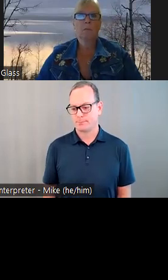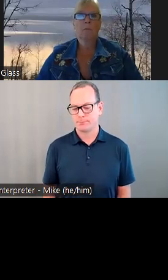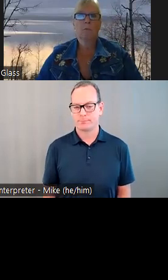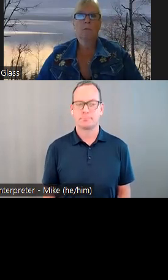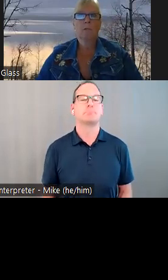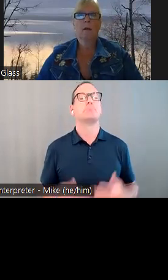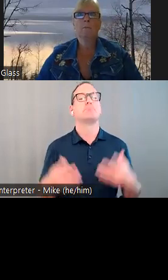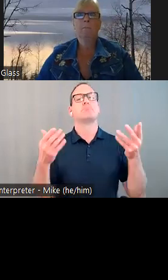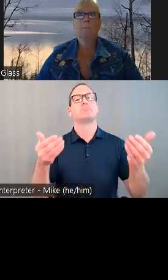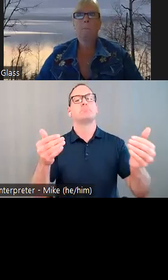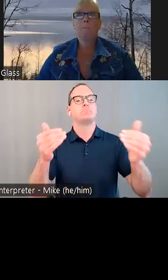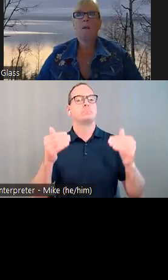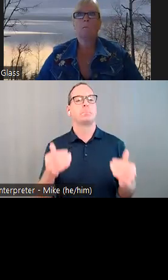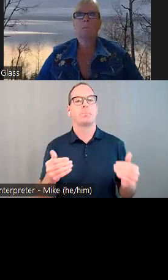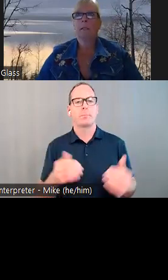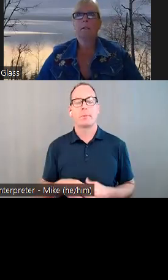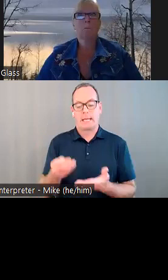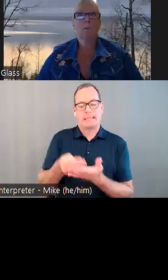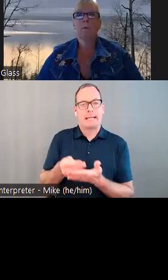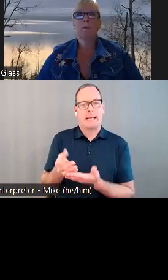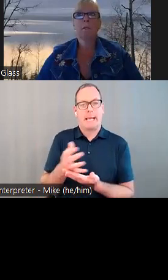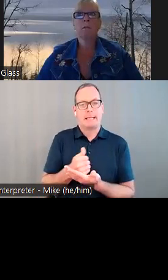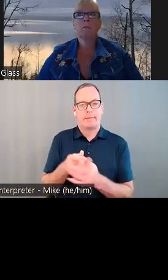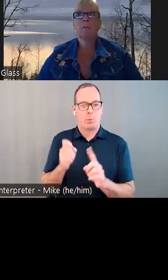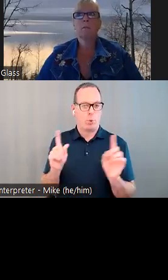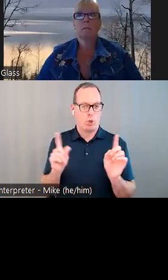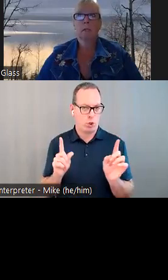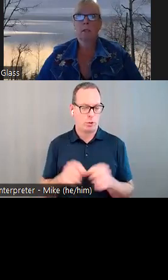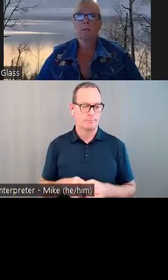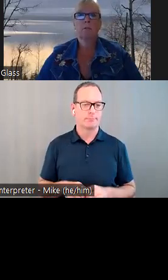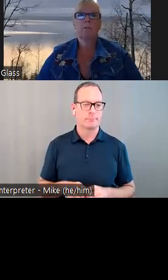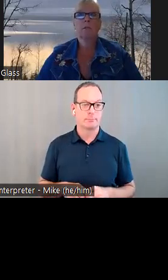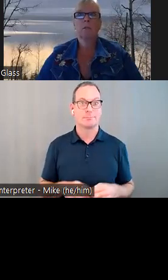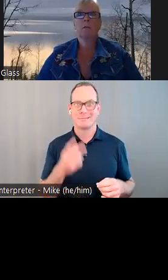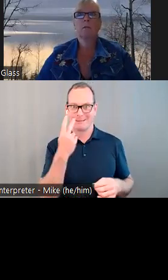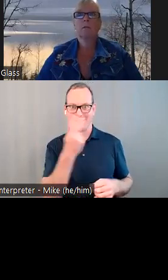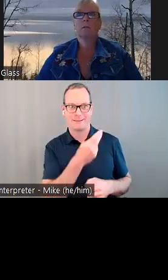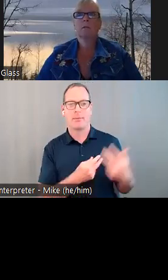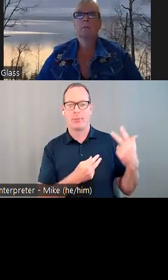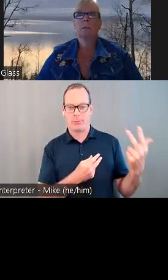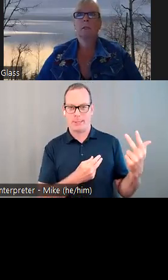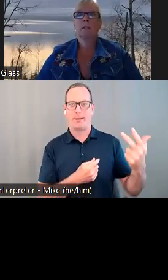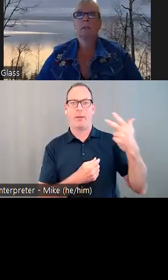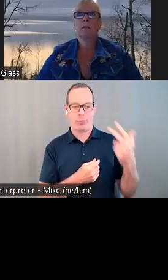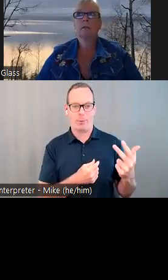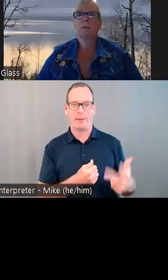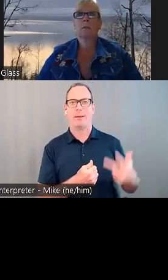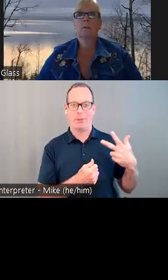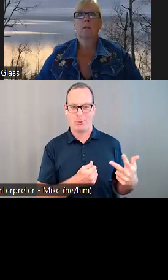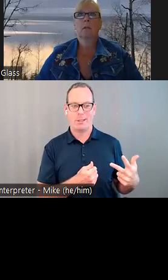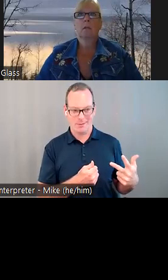Next, we have source of income. Again, there's more number 3s because they also refer to the suitability